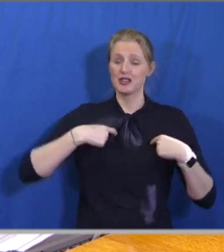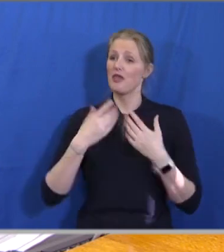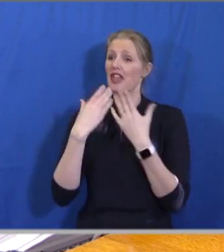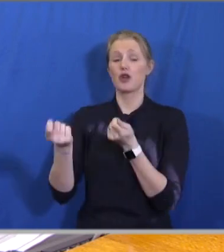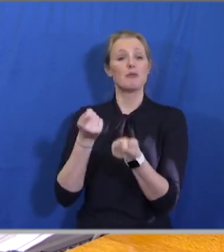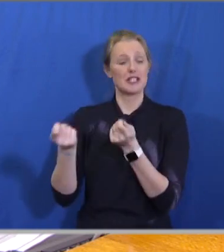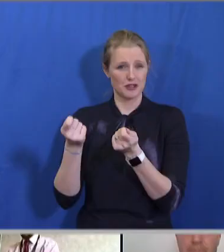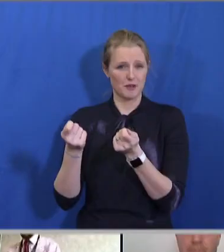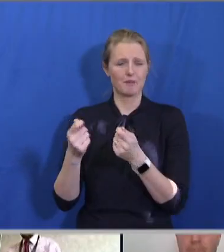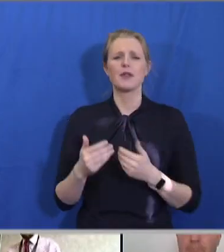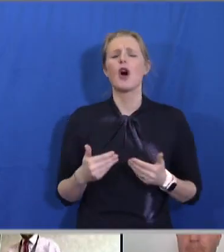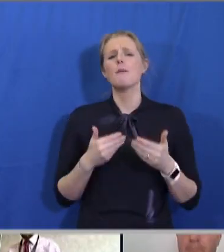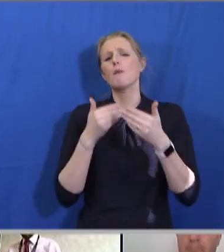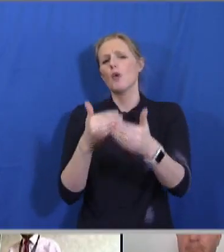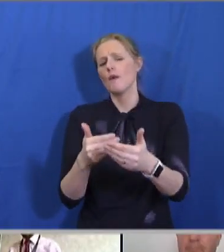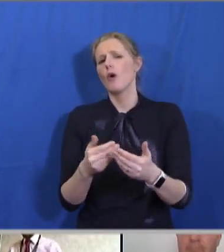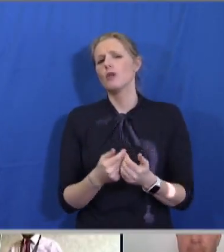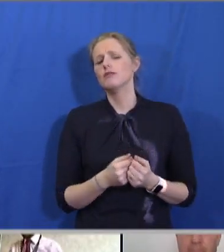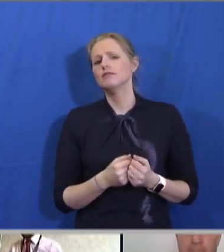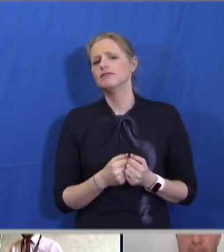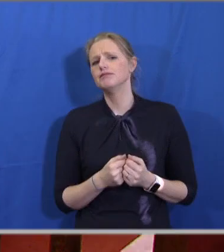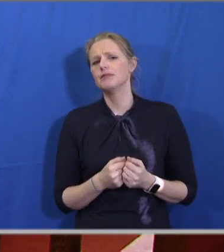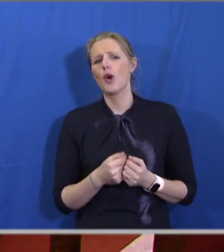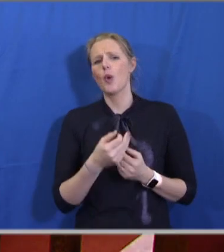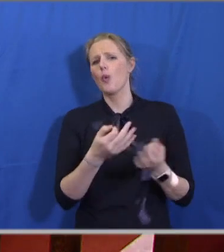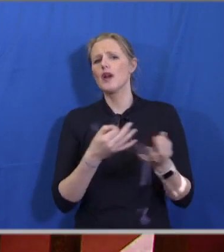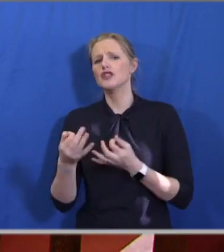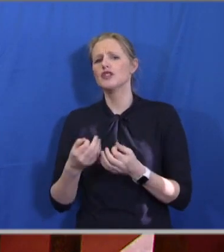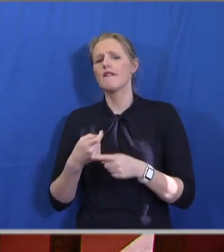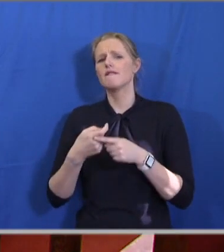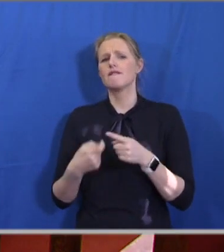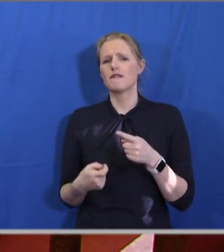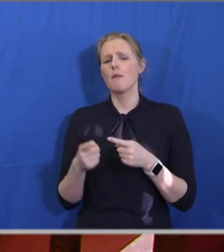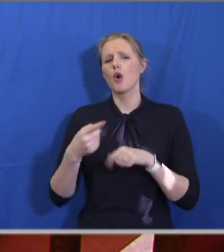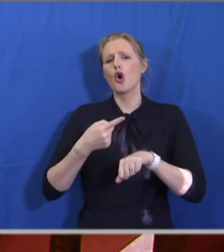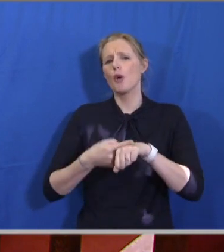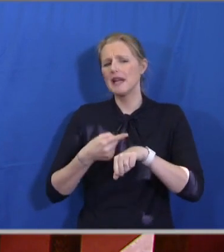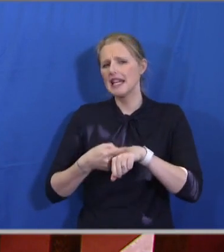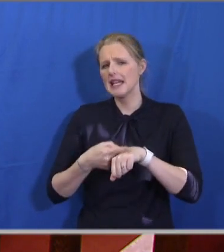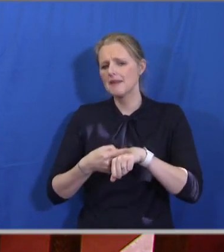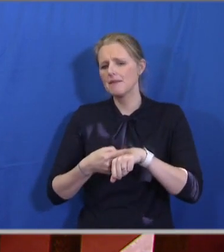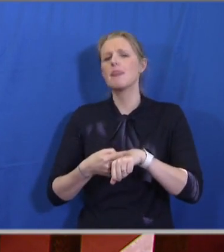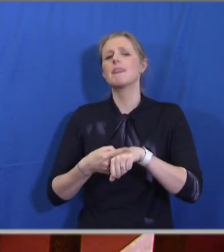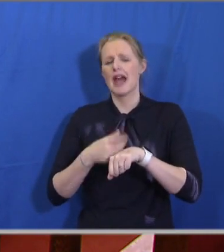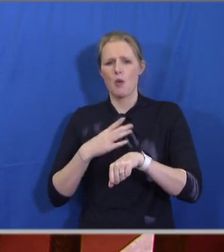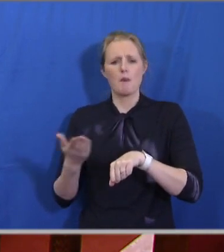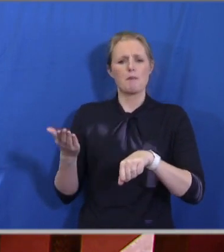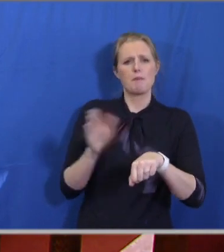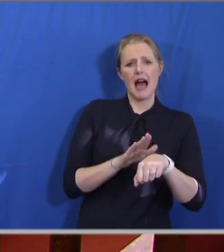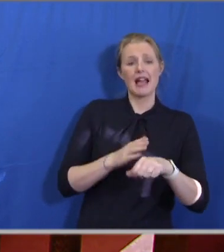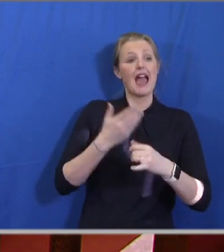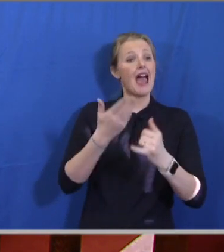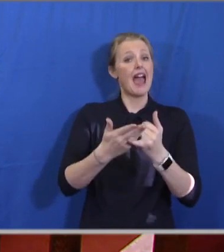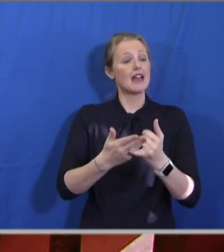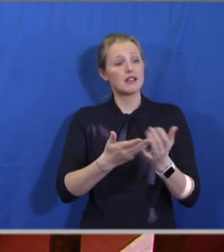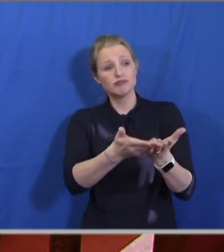so I'm going to go now, and I'll take a round of questions from committee members, and then what I want to do is come back and leave some space at the end to